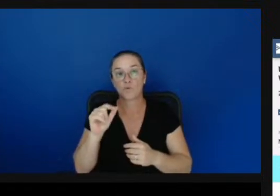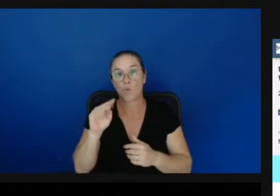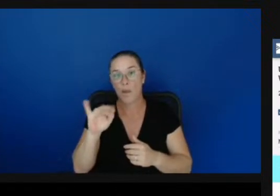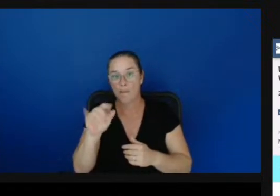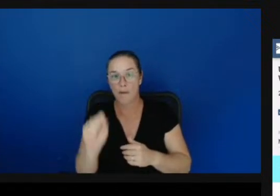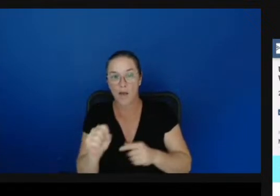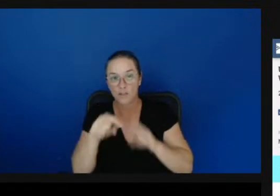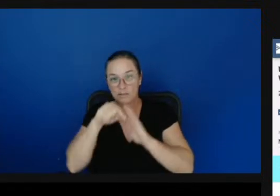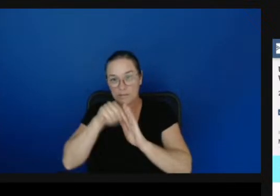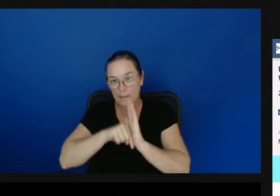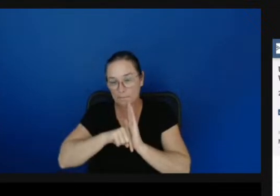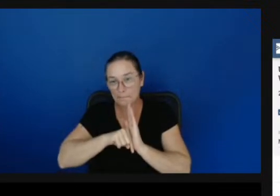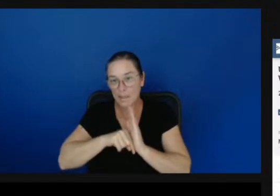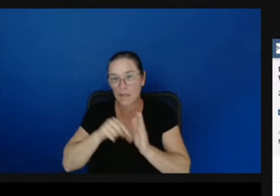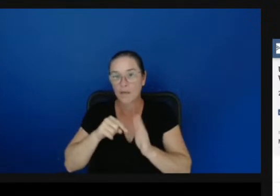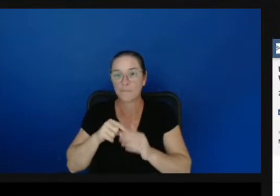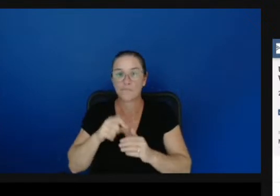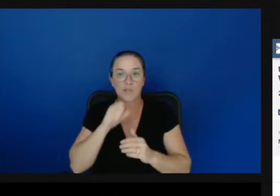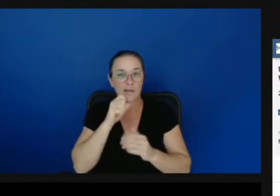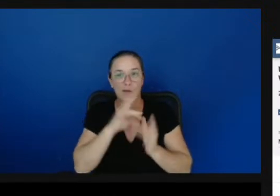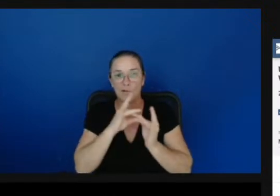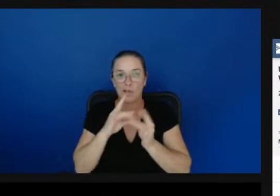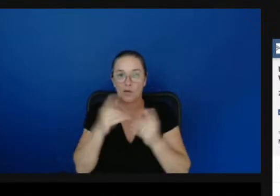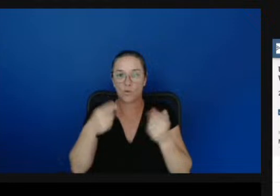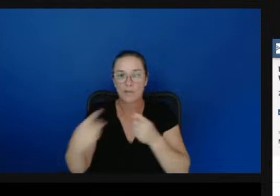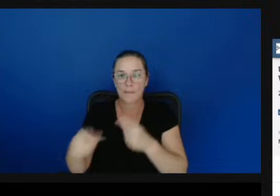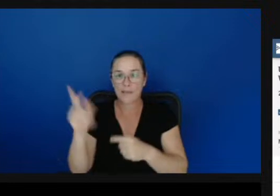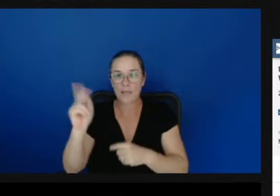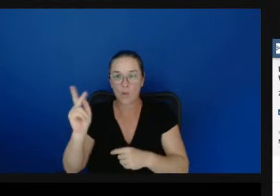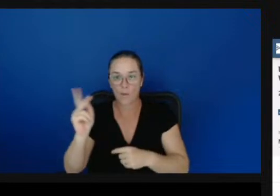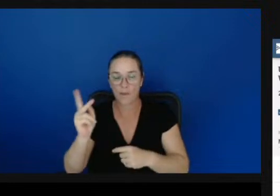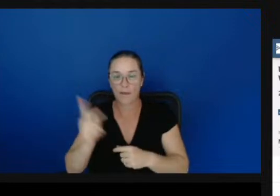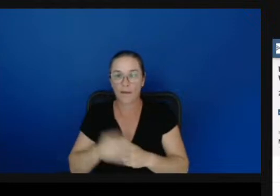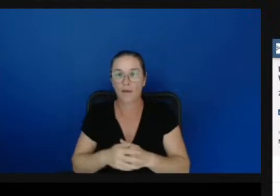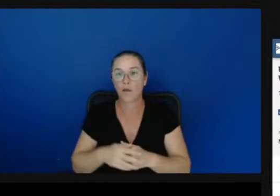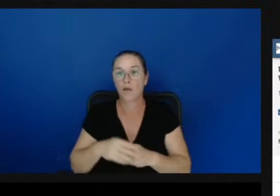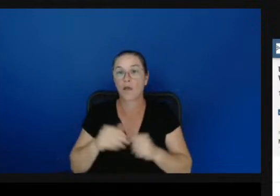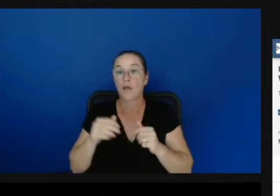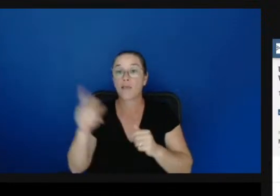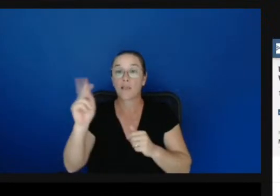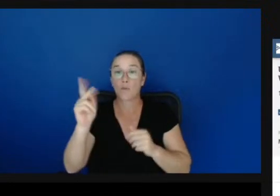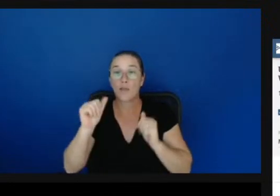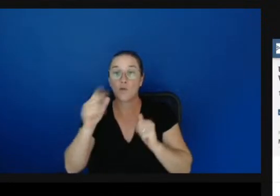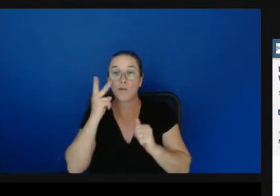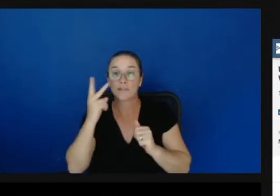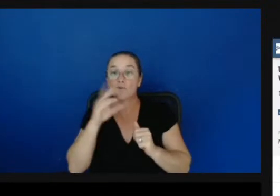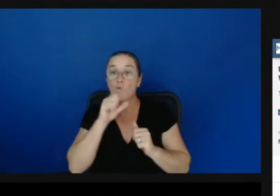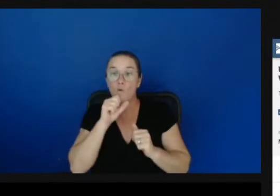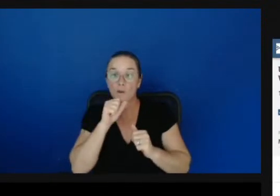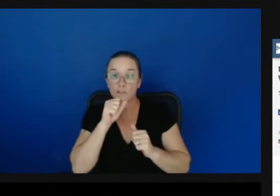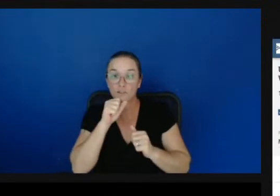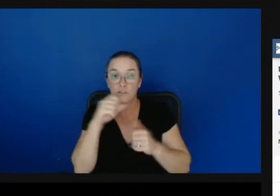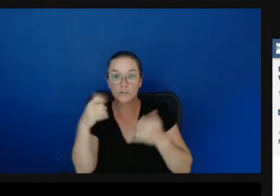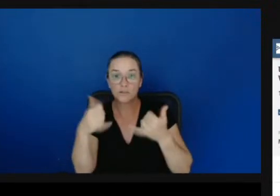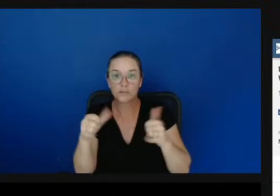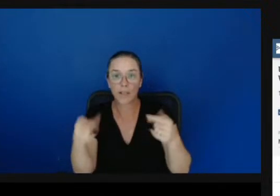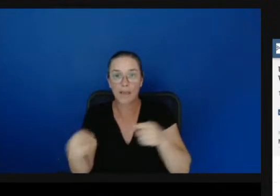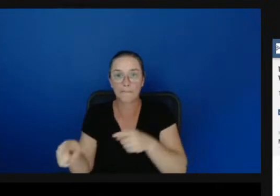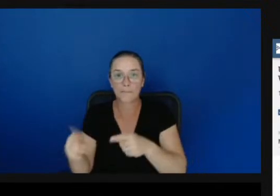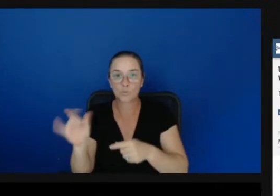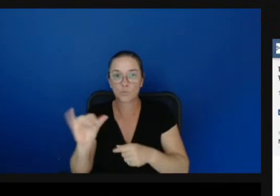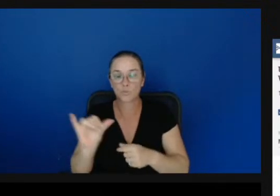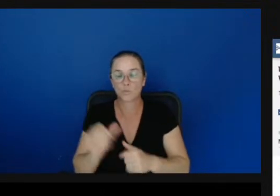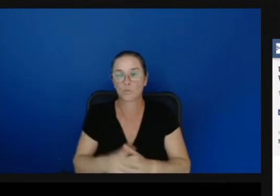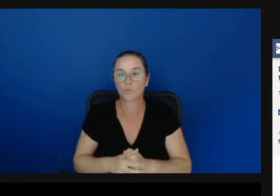unrelated to what we're seeing here at Kilauea. But Kilauea ones, you can see the oranges have been still occurring as well, all through